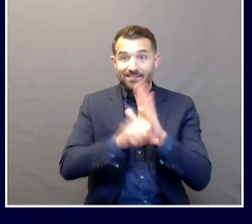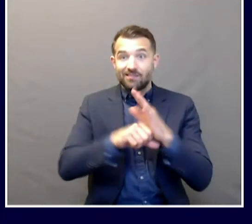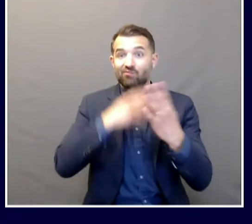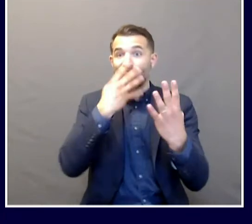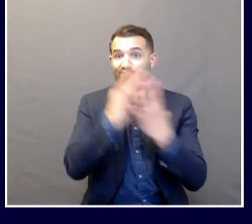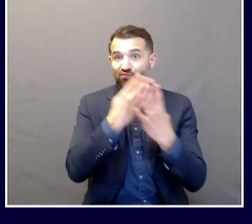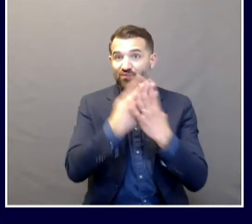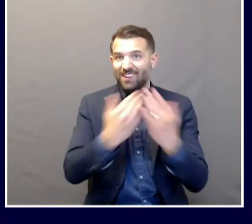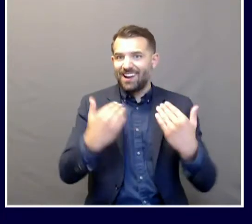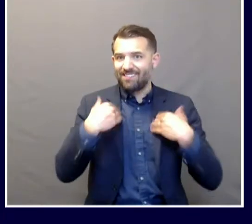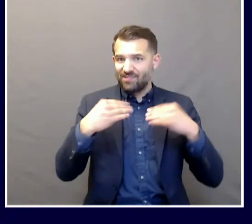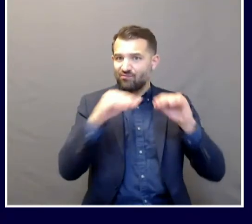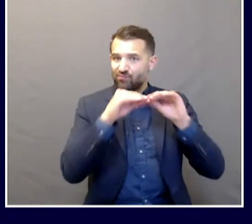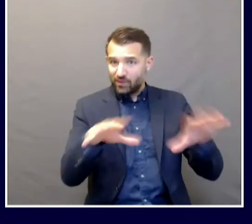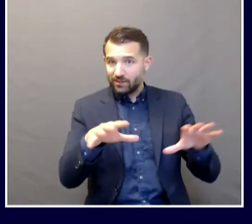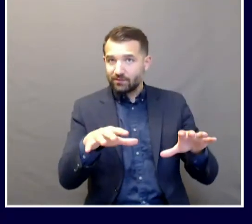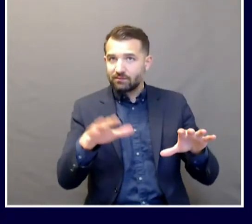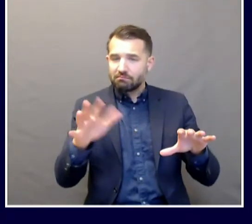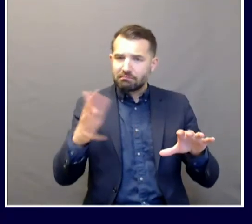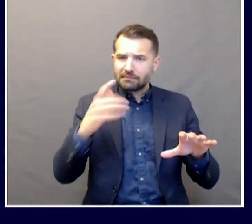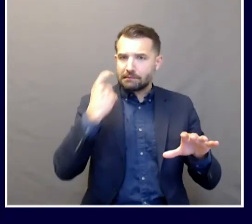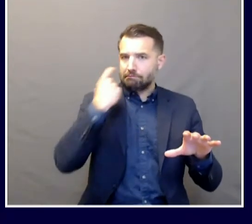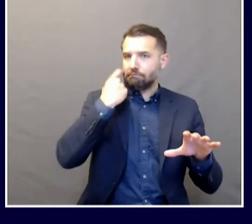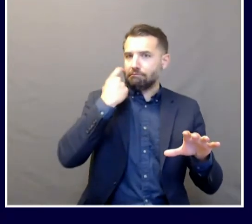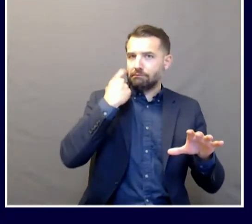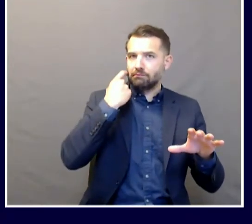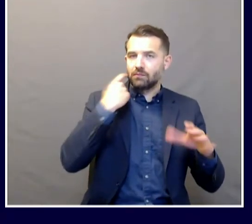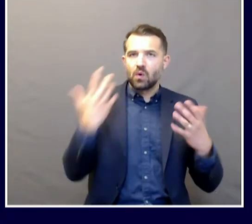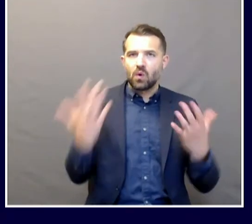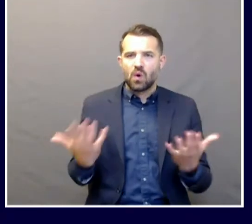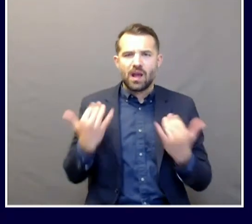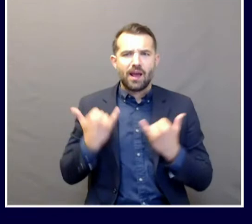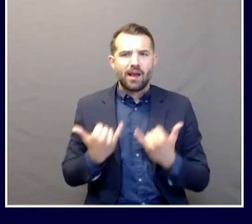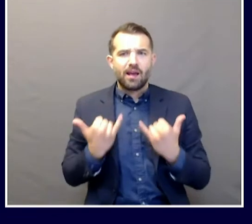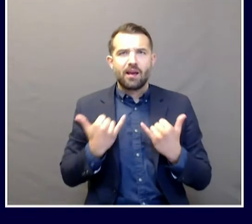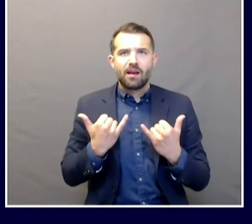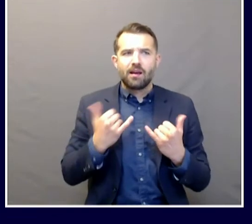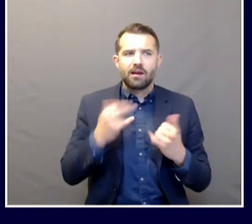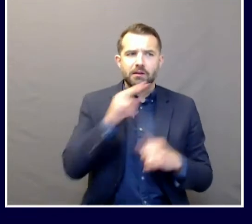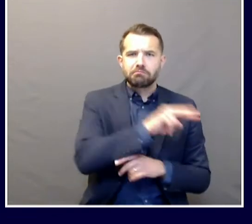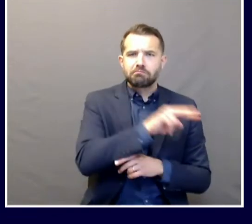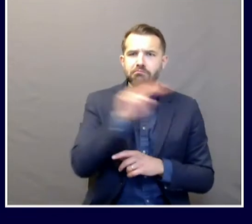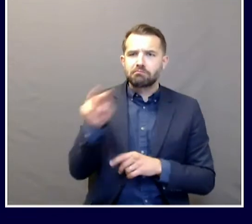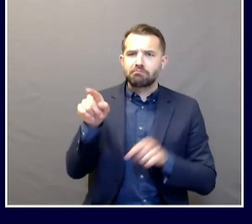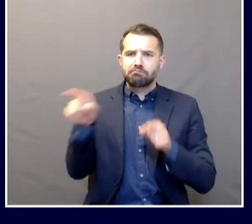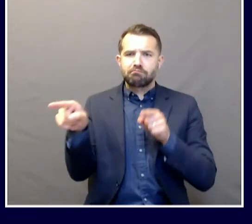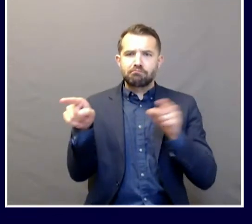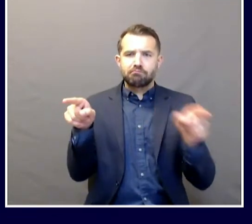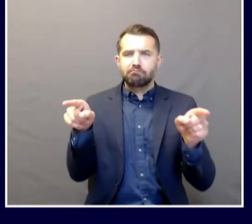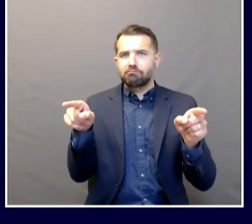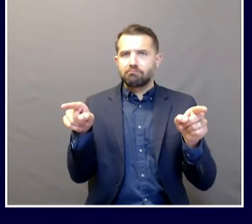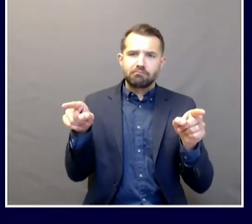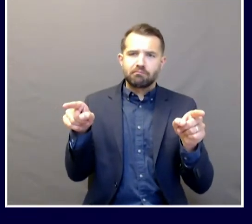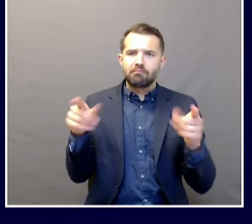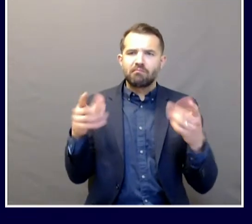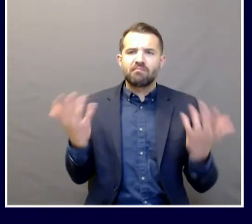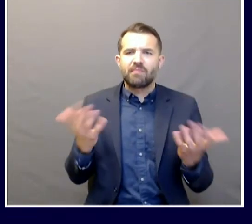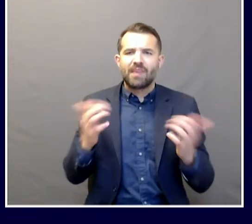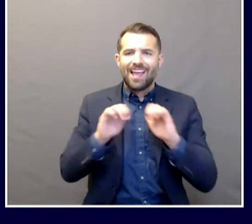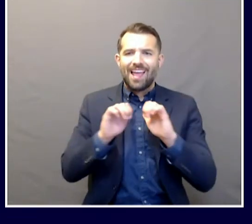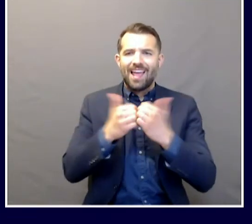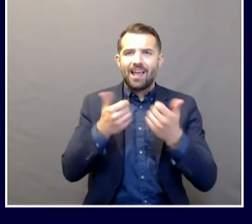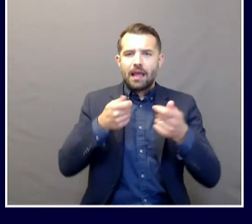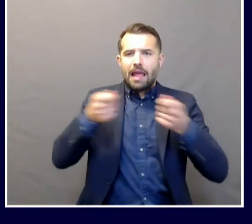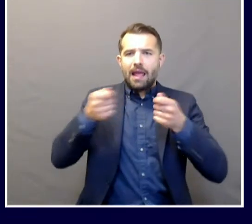you handling at this point? And at what point do you feel like there's going to be extra measures that need to be taken simply because the jails are so crowded?